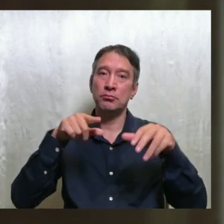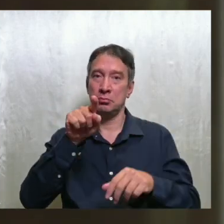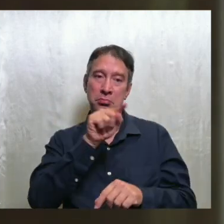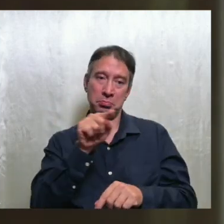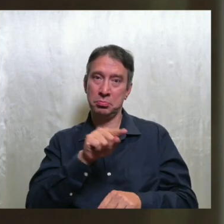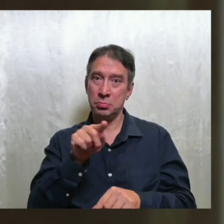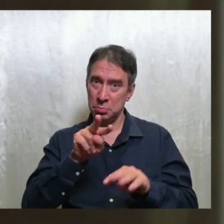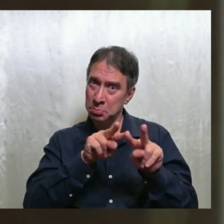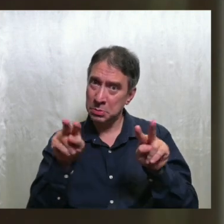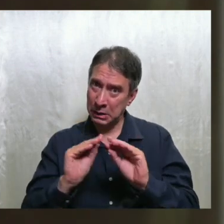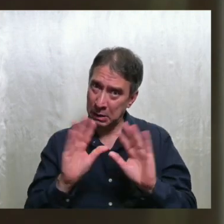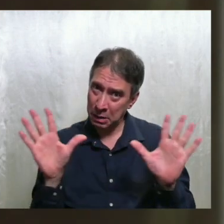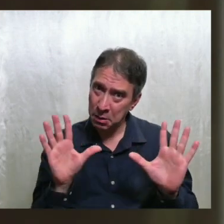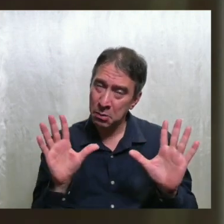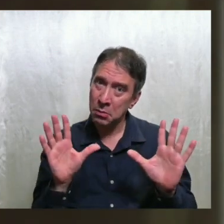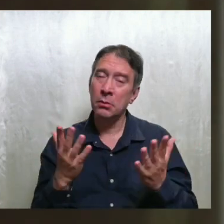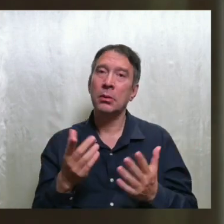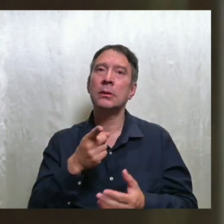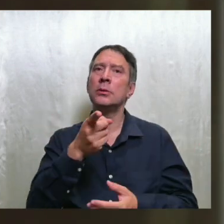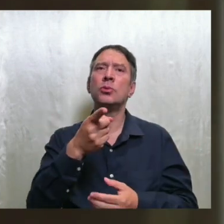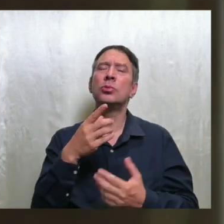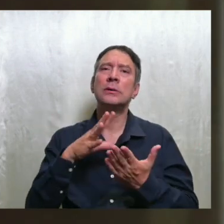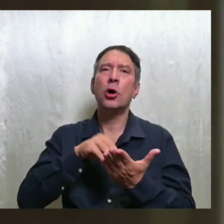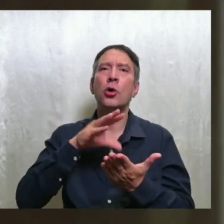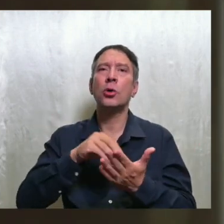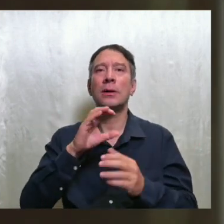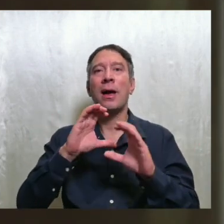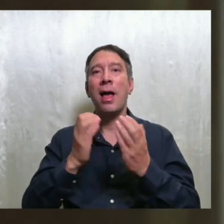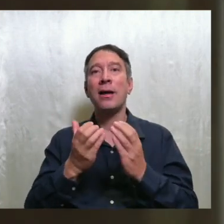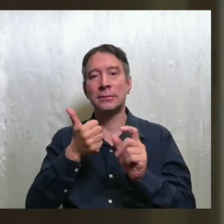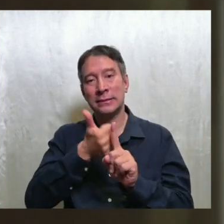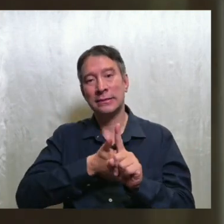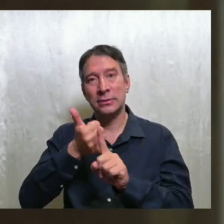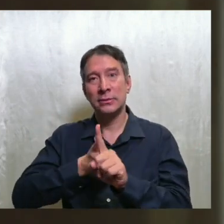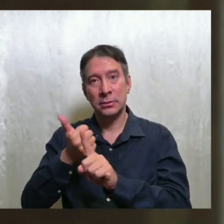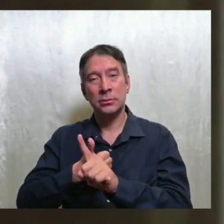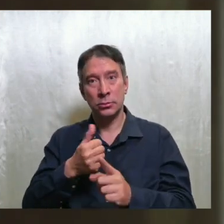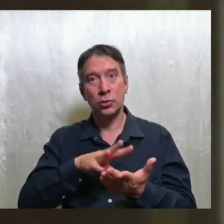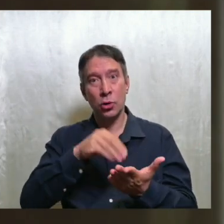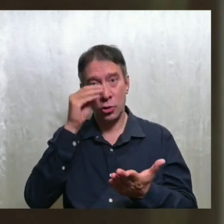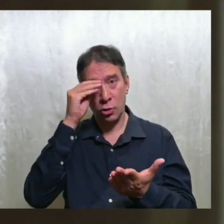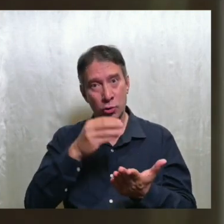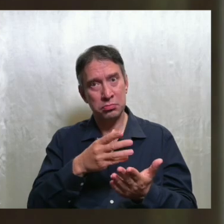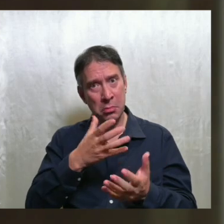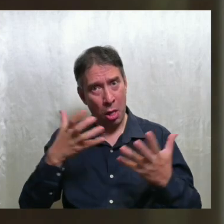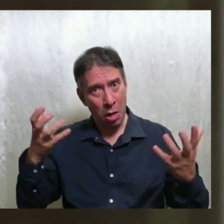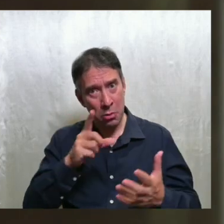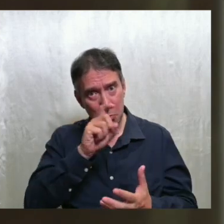way. Finally, once we reach work, we learn based upon the work engagements, work requirements, and the project requirements around